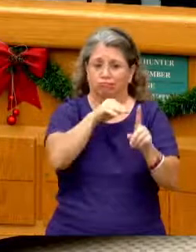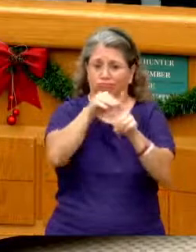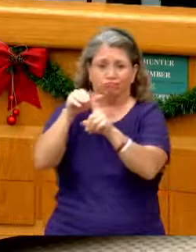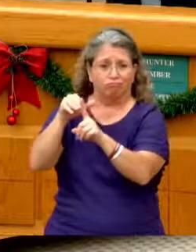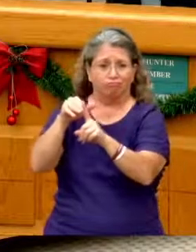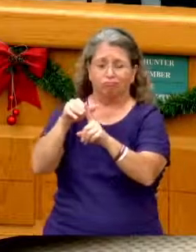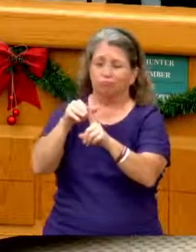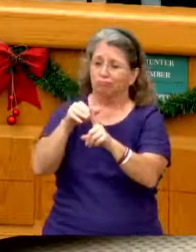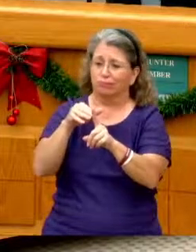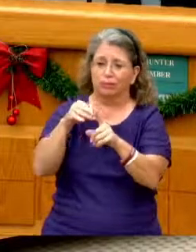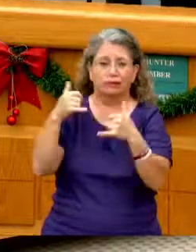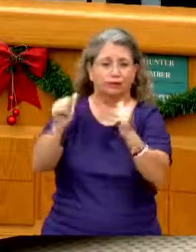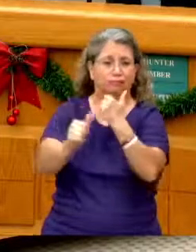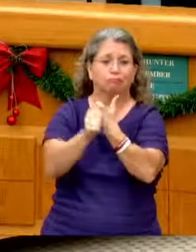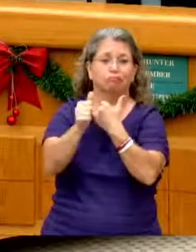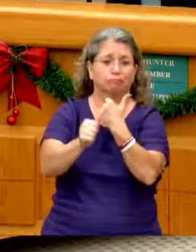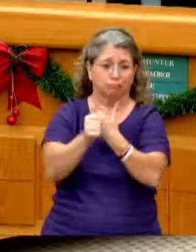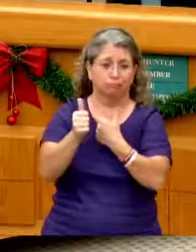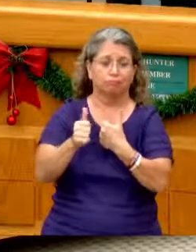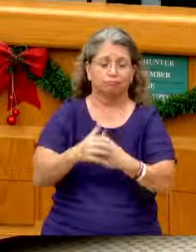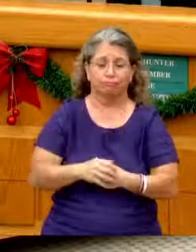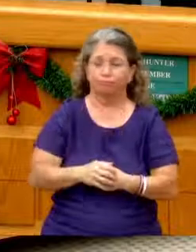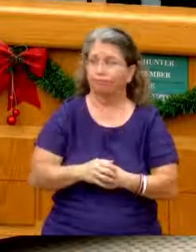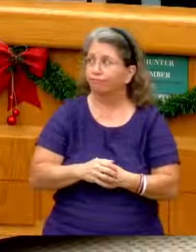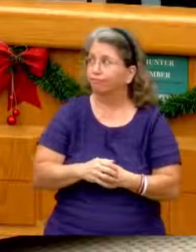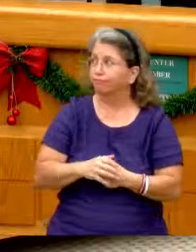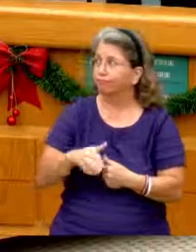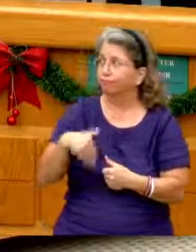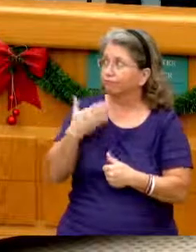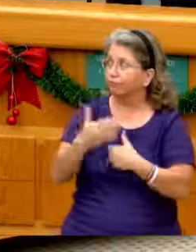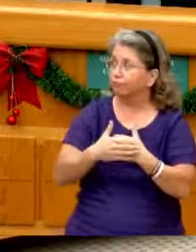of the woods yet. Next slide, please.